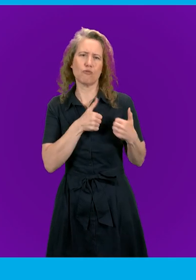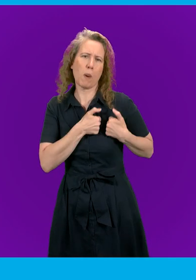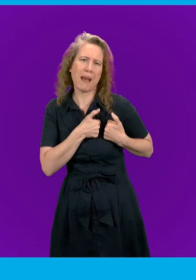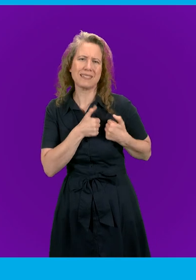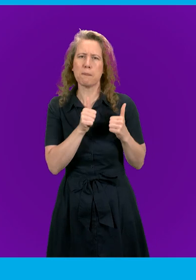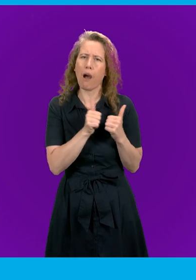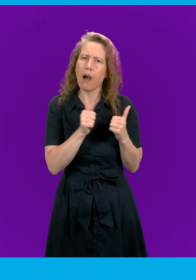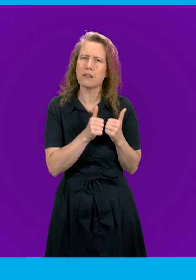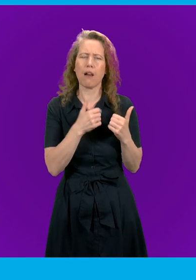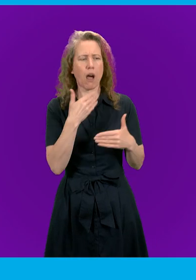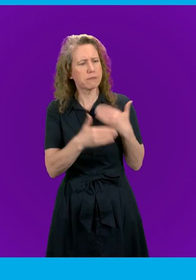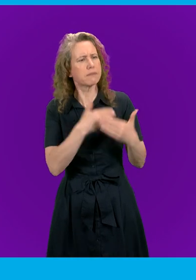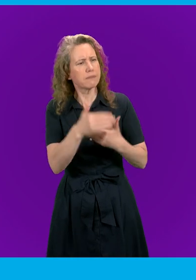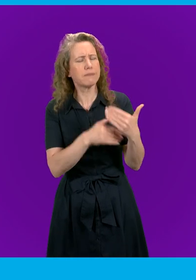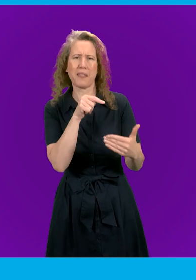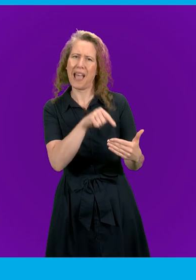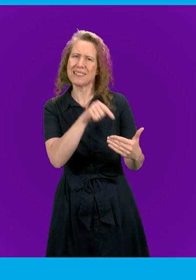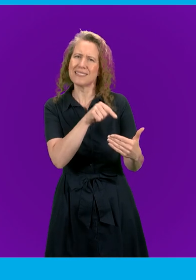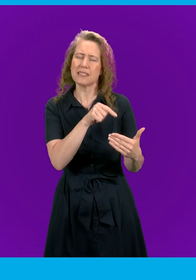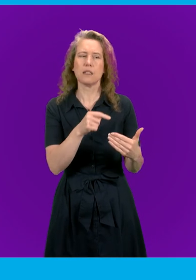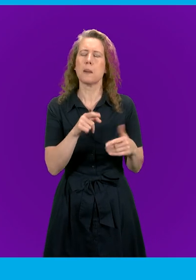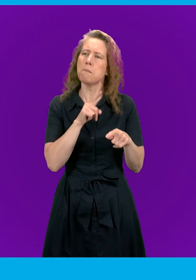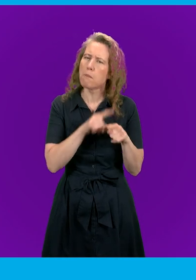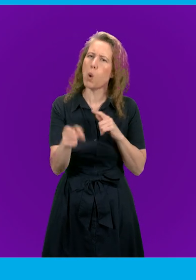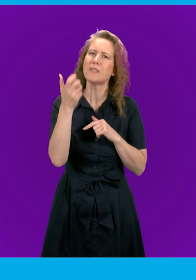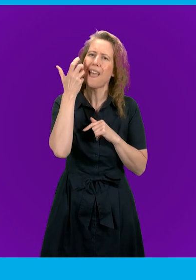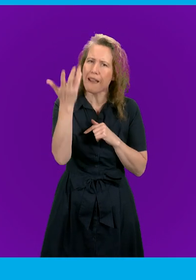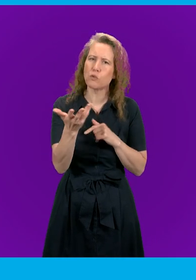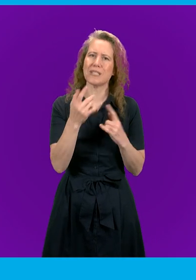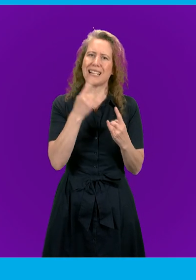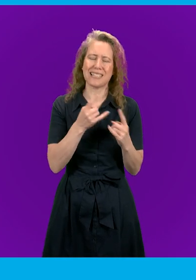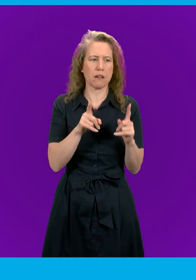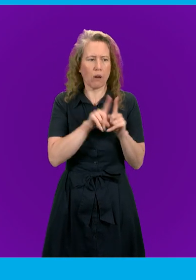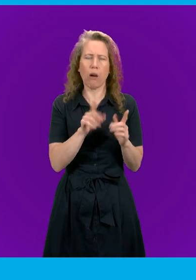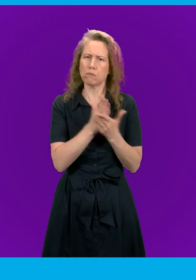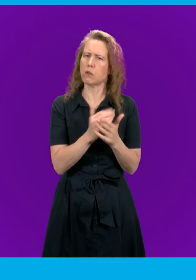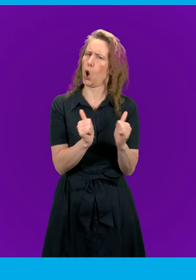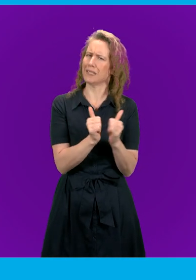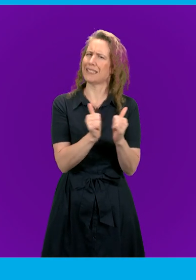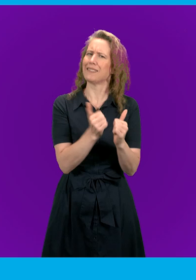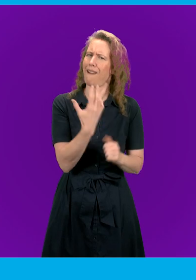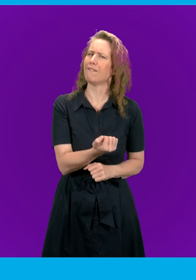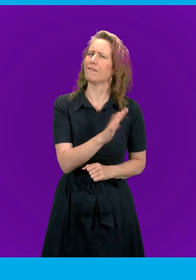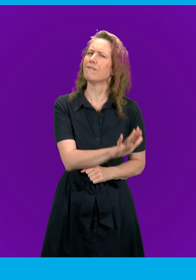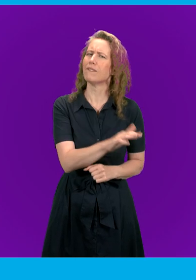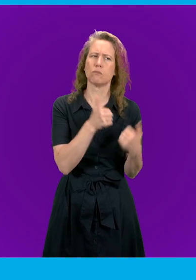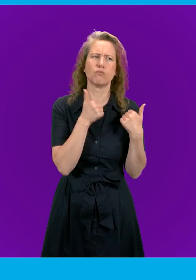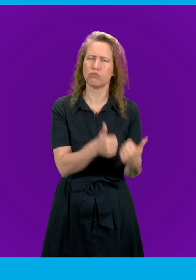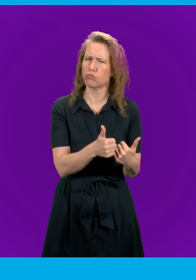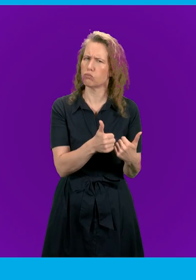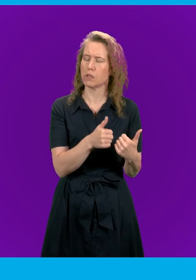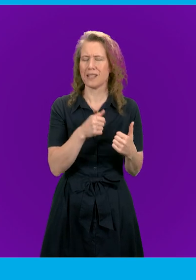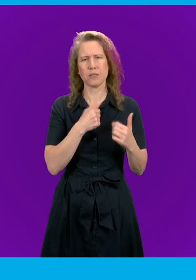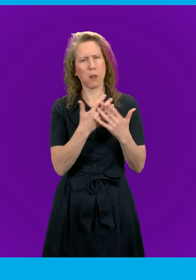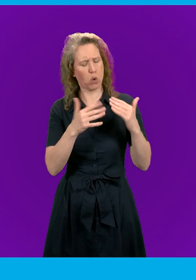romantic partners. Most everyday sexual encounters are consensual. And so actually there's a lot